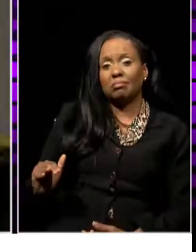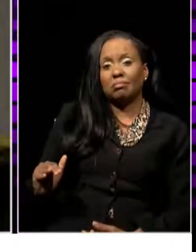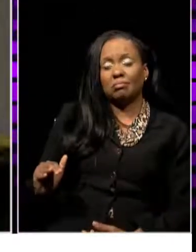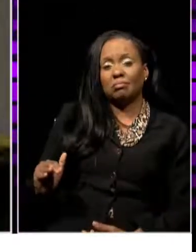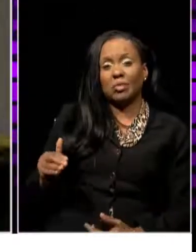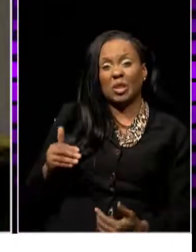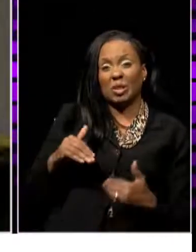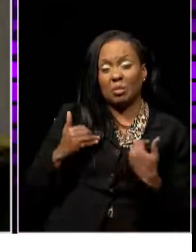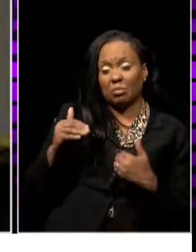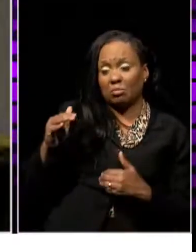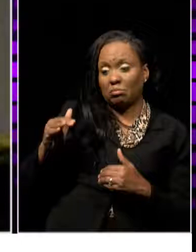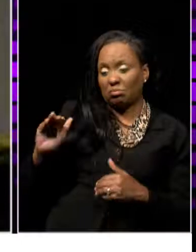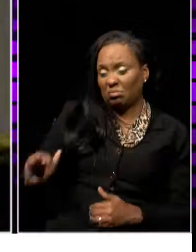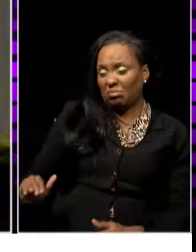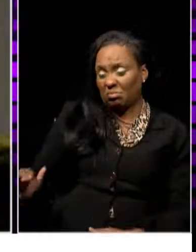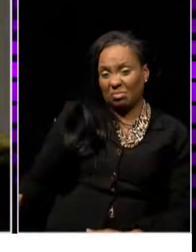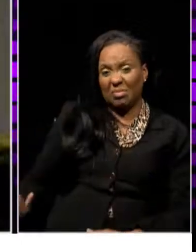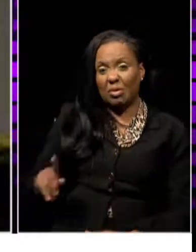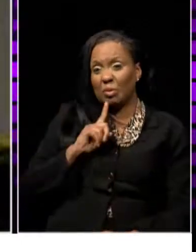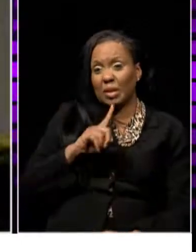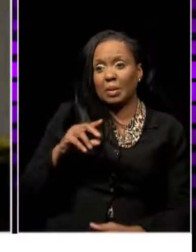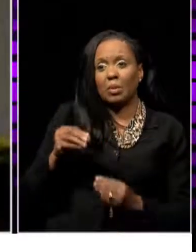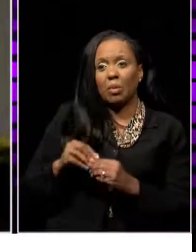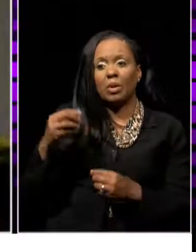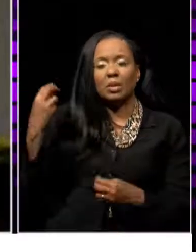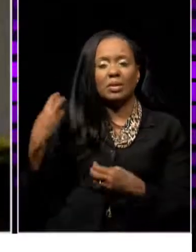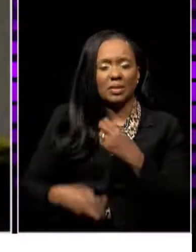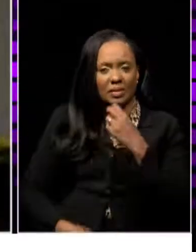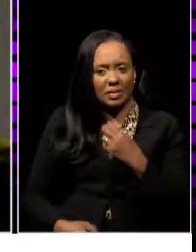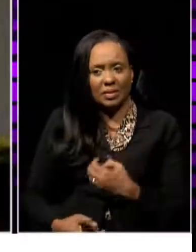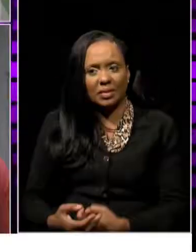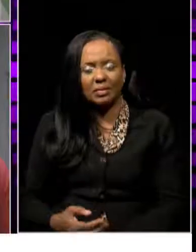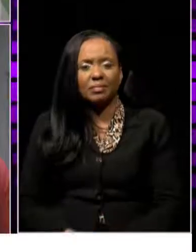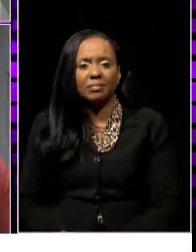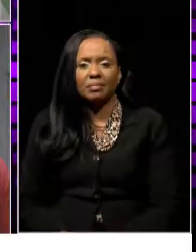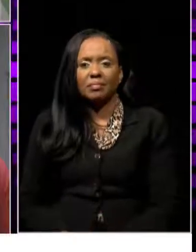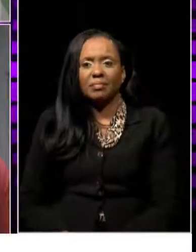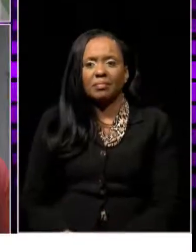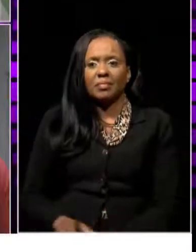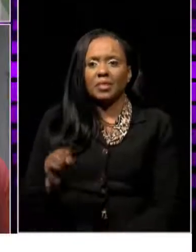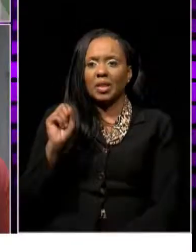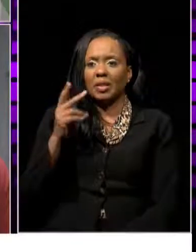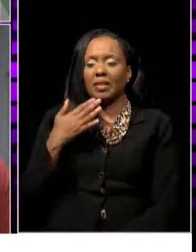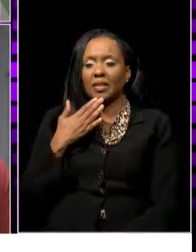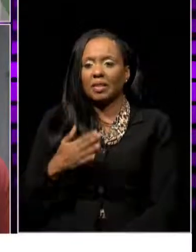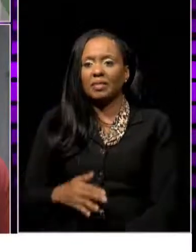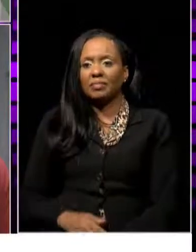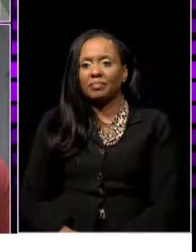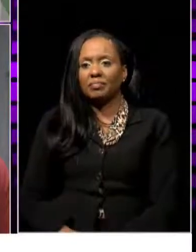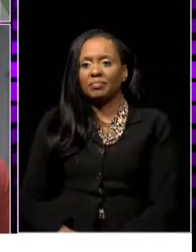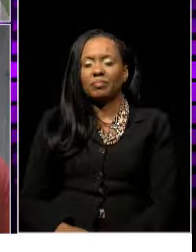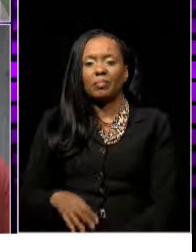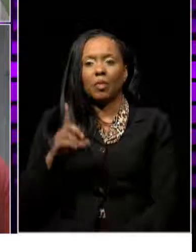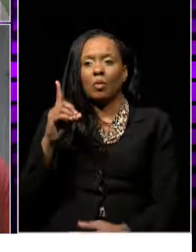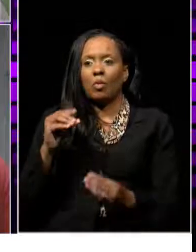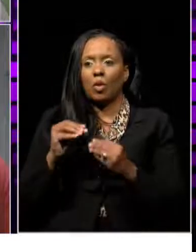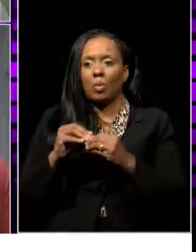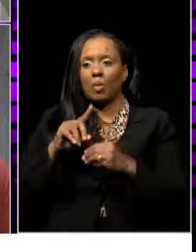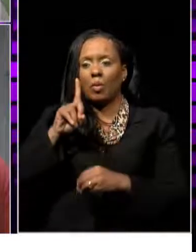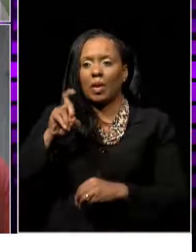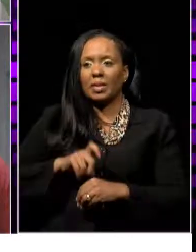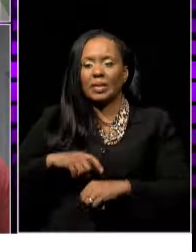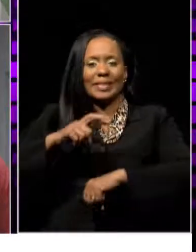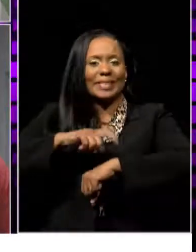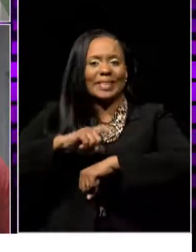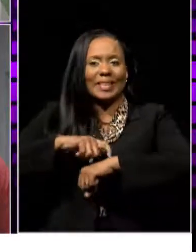establishing those skills. So I would say it's definitely more difficult in early childhood. Thank you very much. Now I have one more question. The time is definitely getting